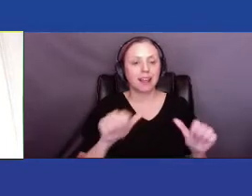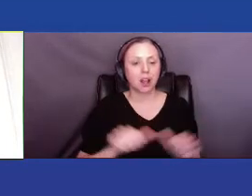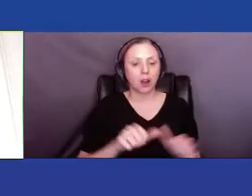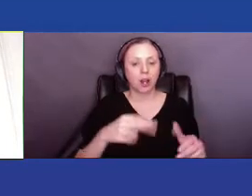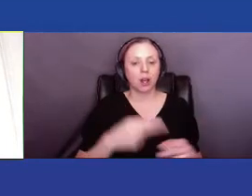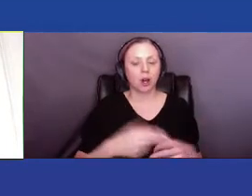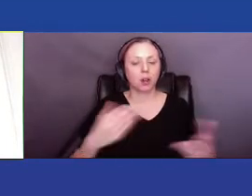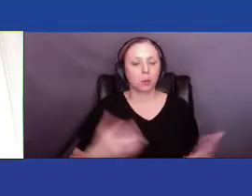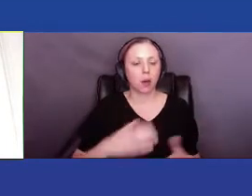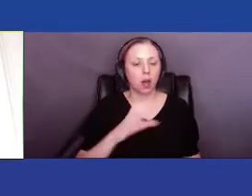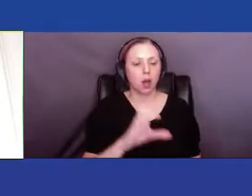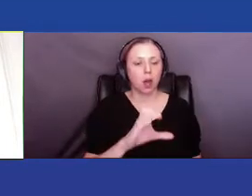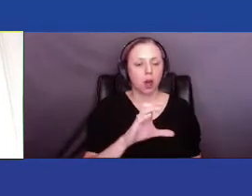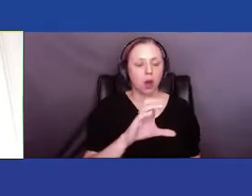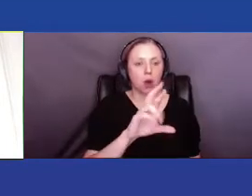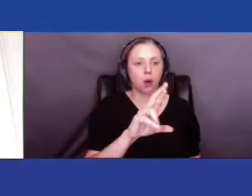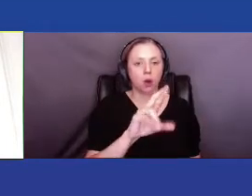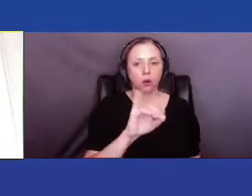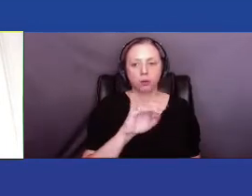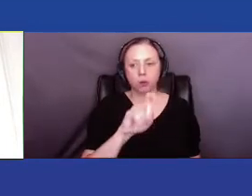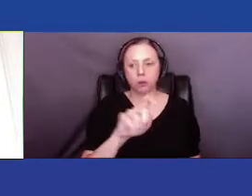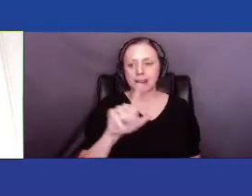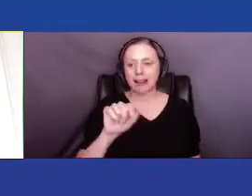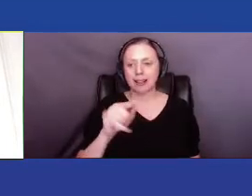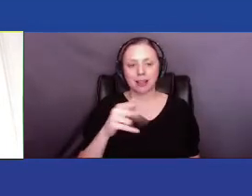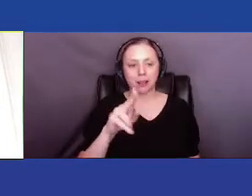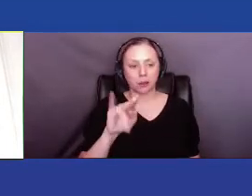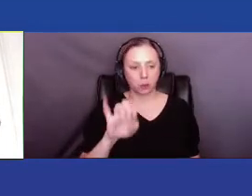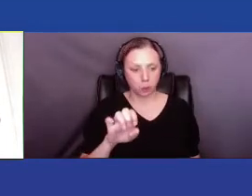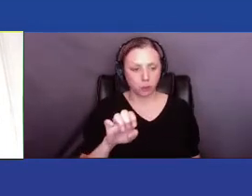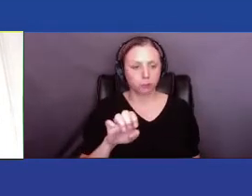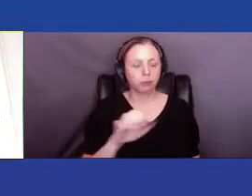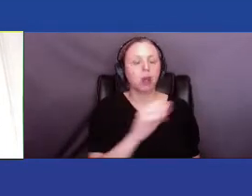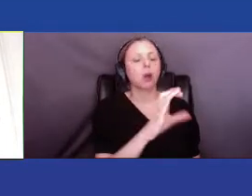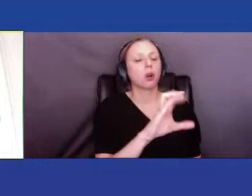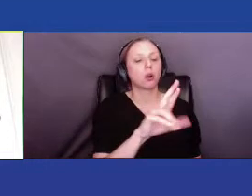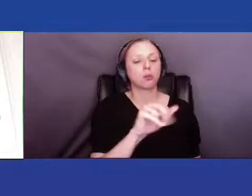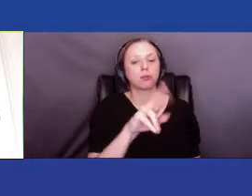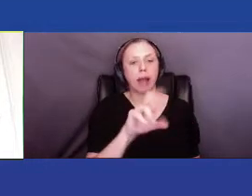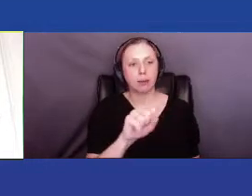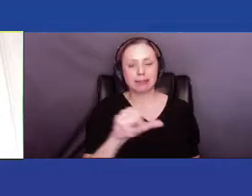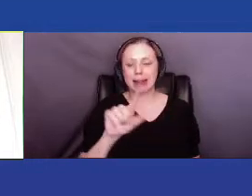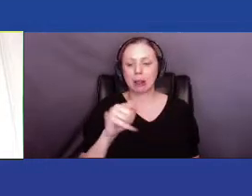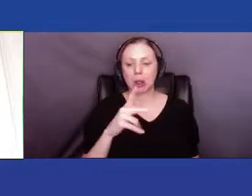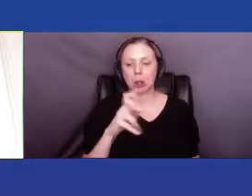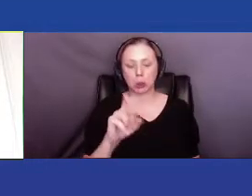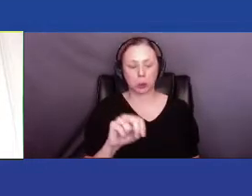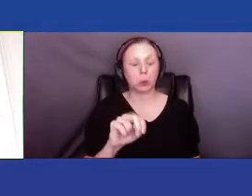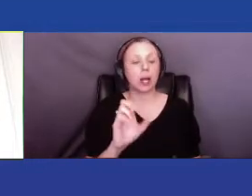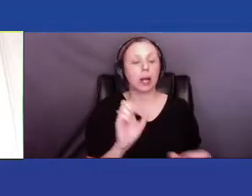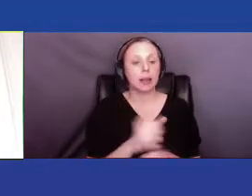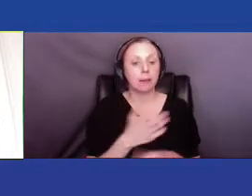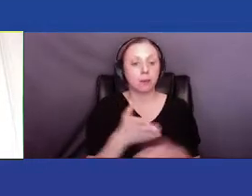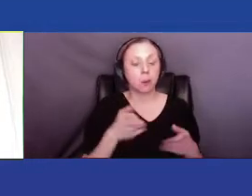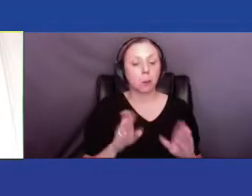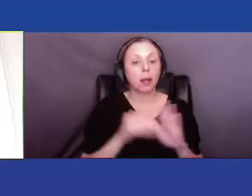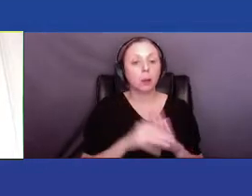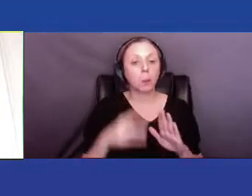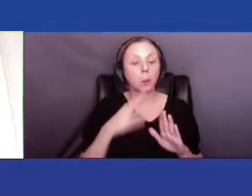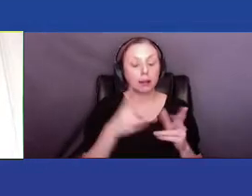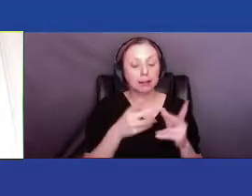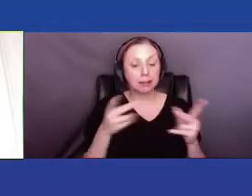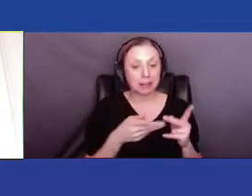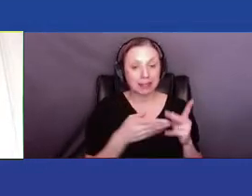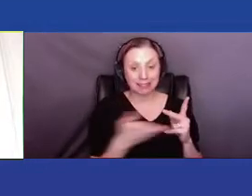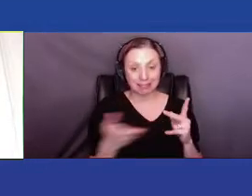which was destroyed by industry. And they've made their way into a water space there to